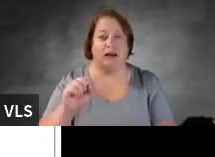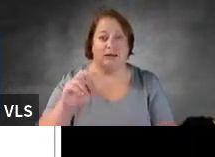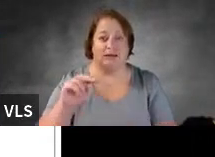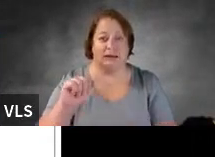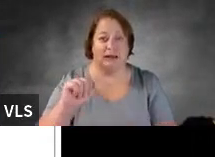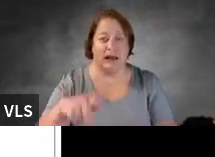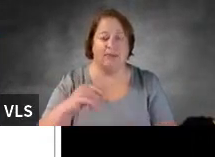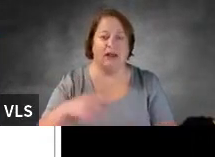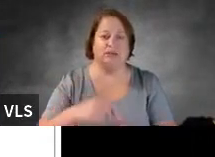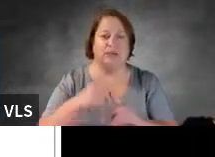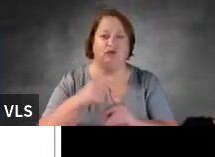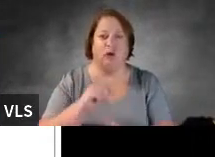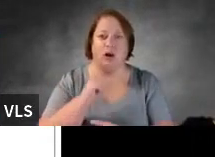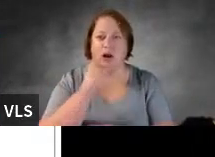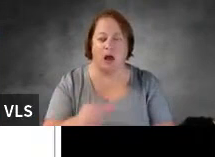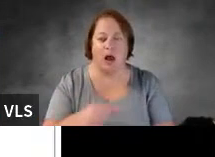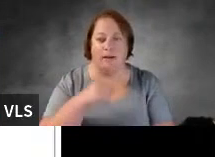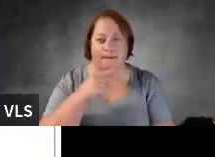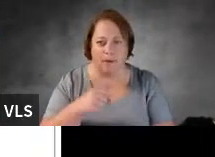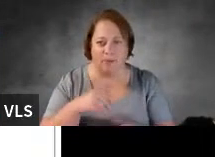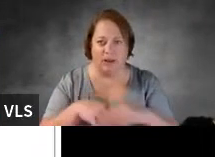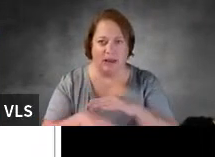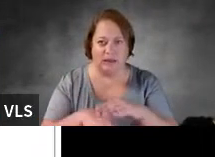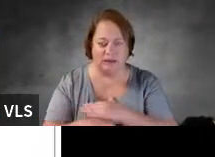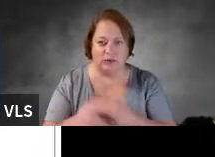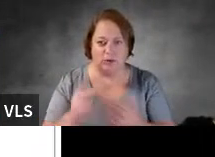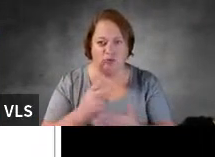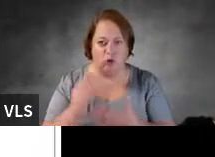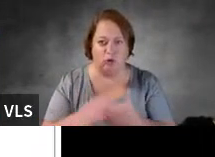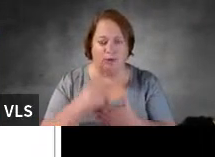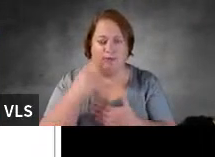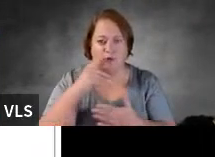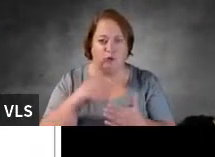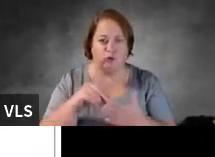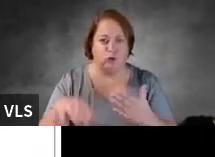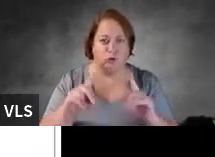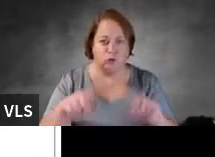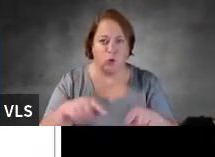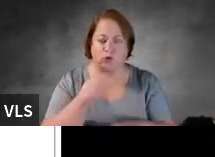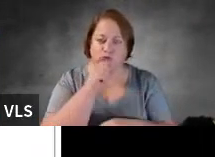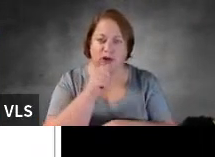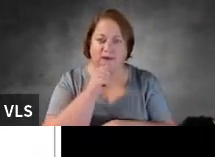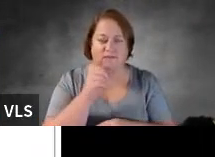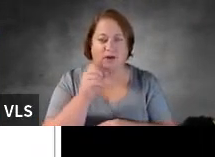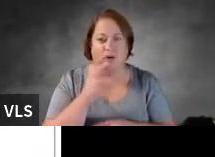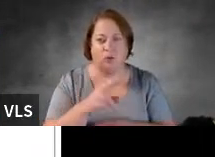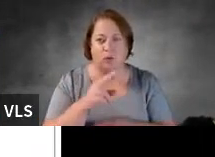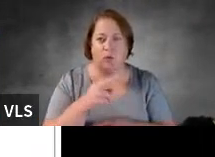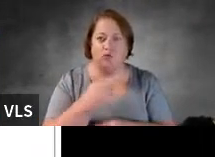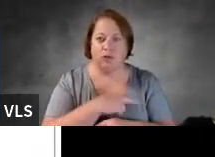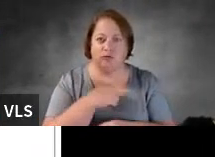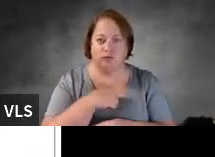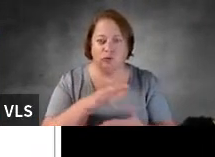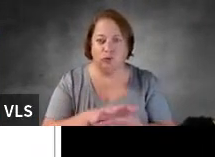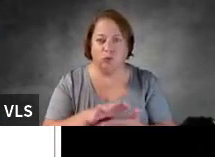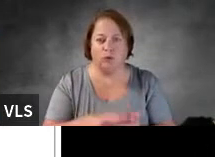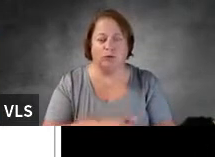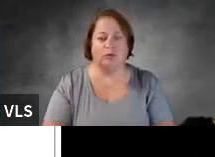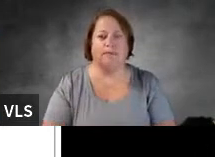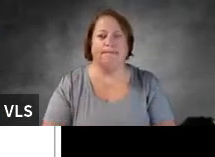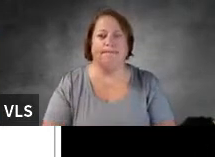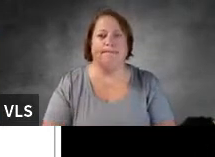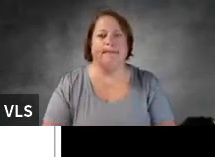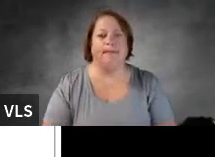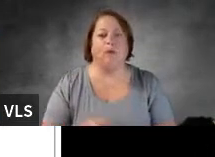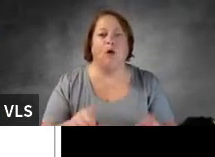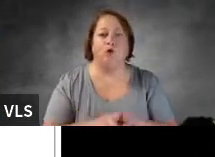is special non-public access program for students who attend private or parochial or independent schools. Also